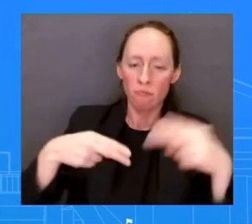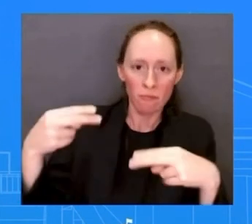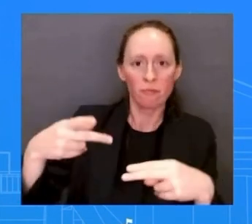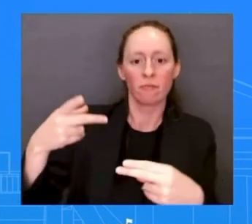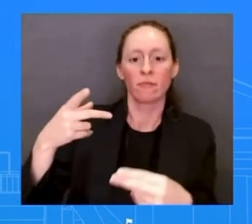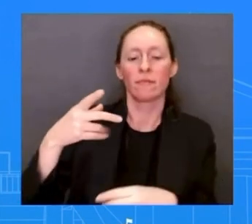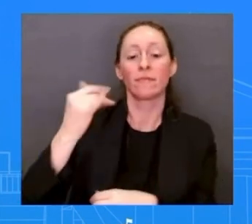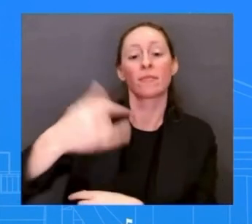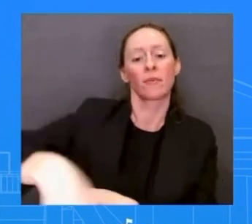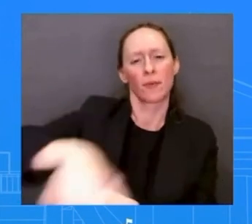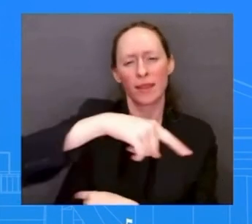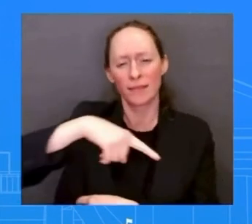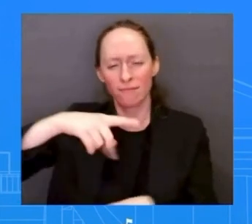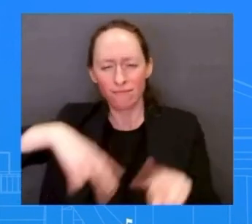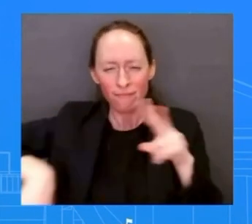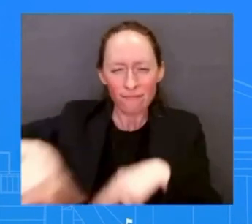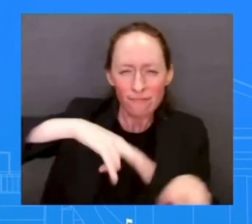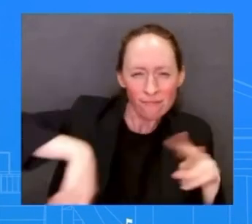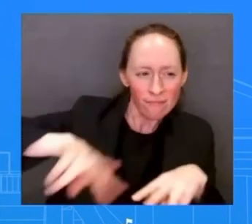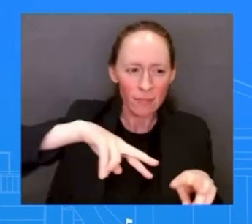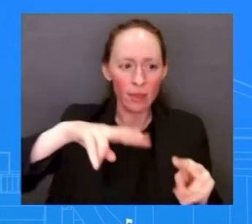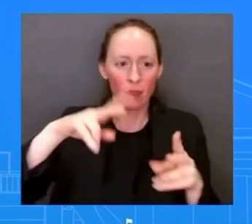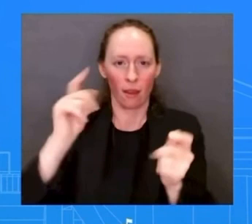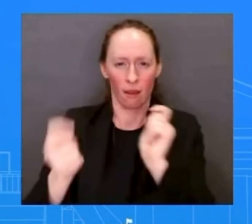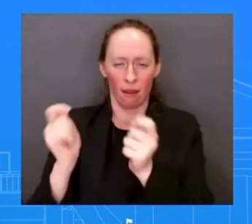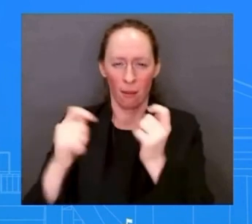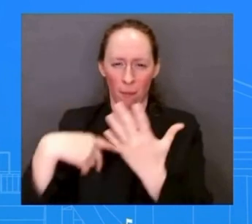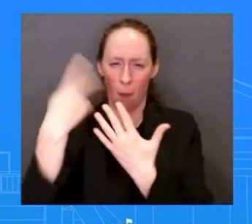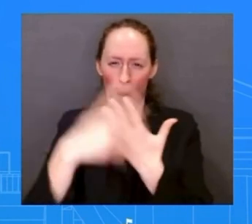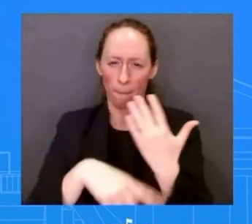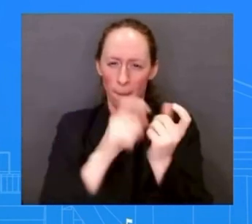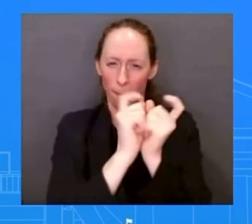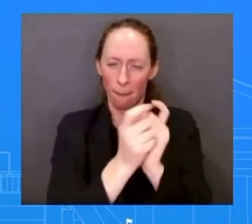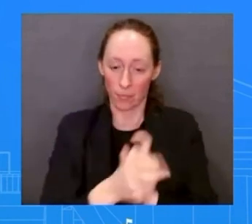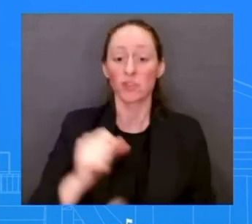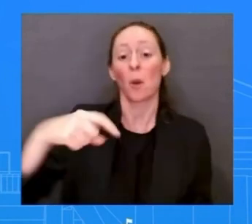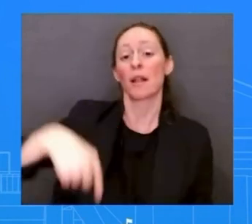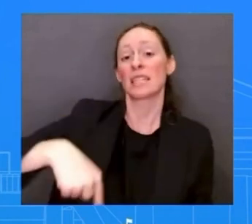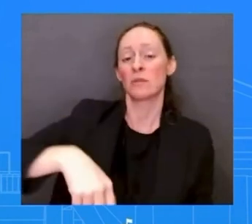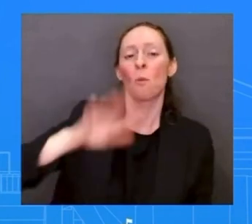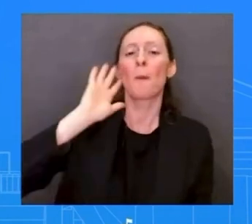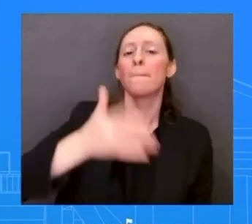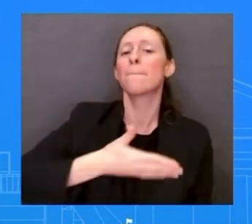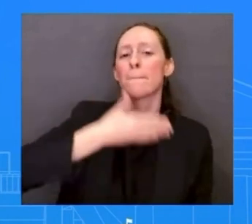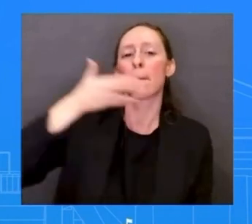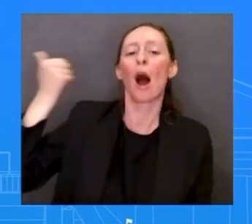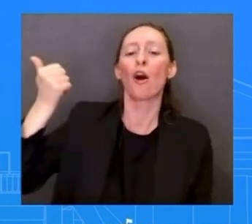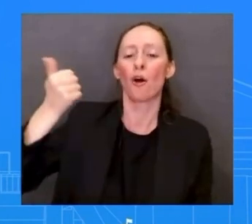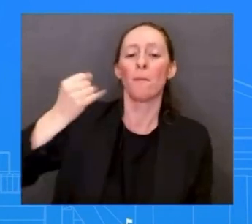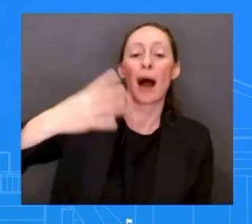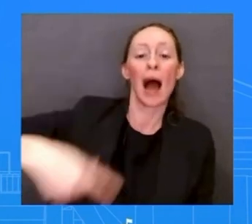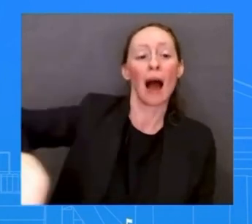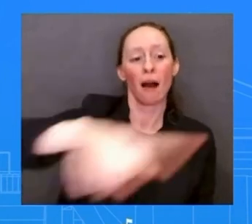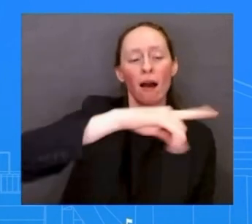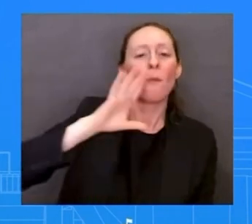a massive savings for a lot of borrowers, your typical borrower saving $1,000 a year on their repayment. And by the way, there